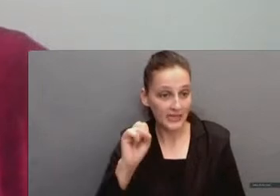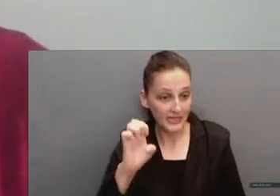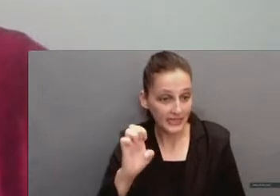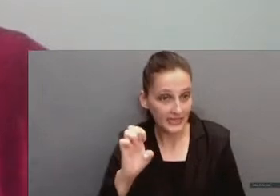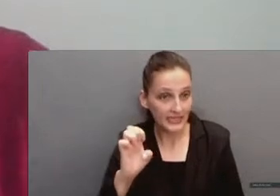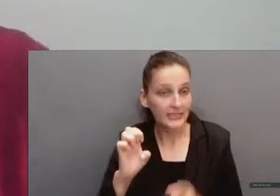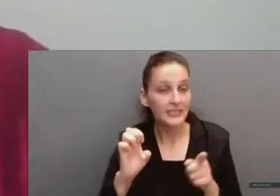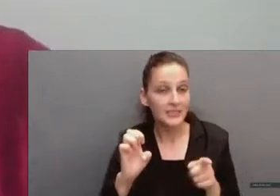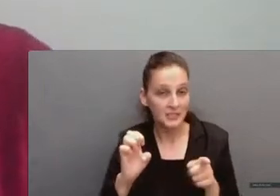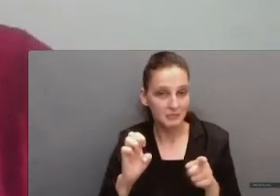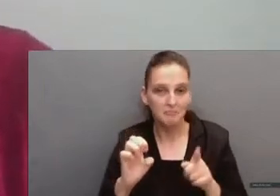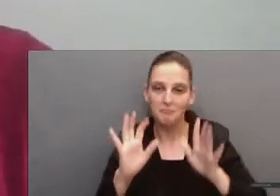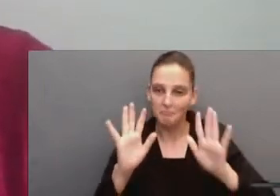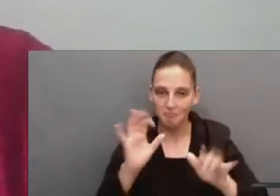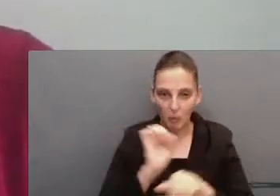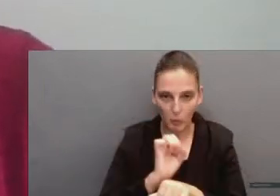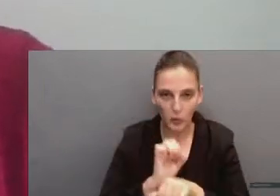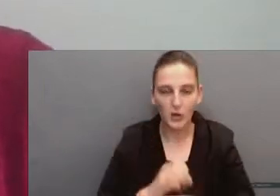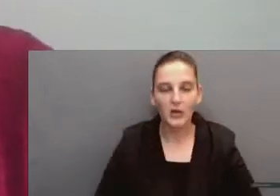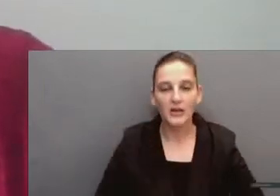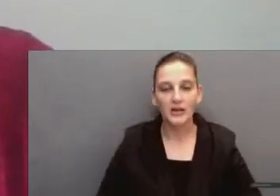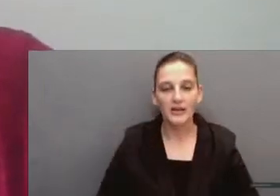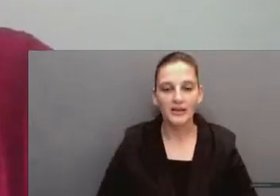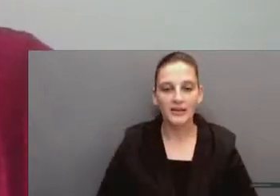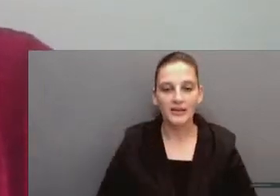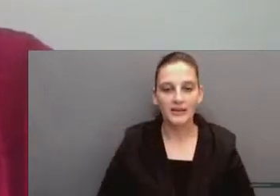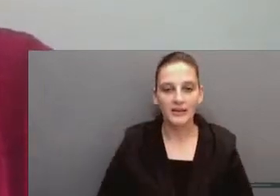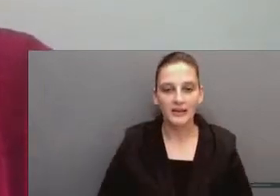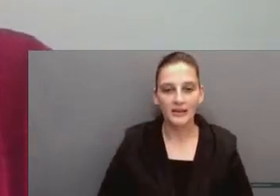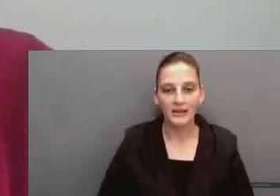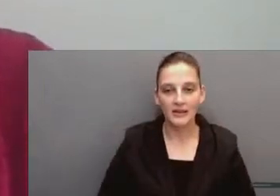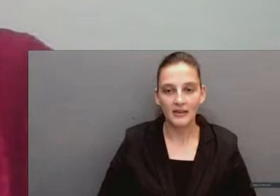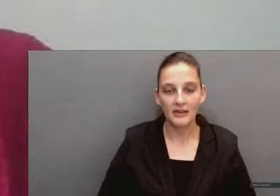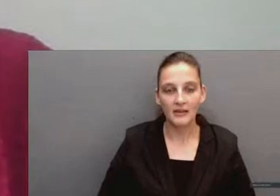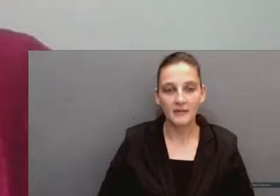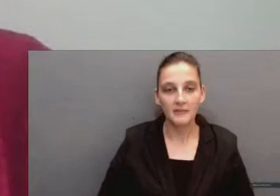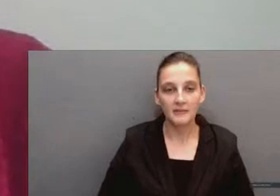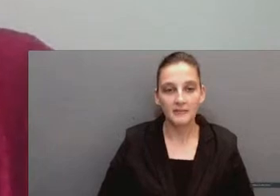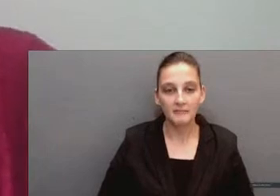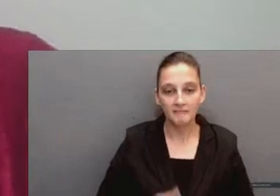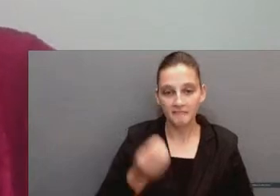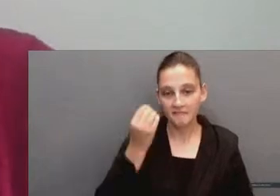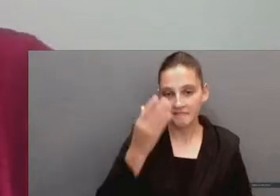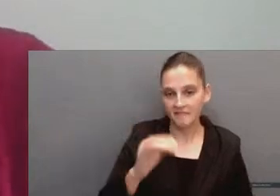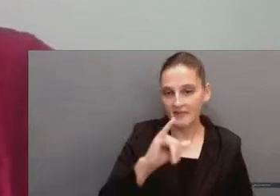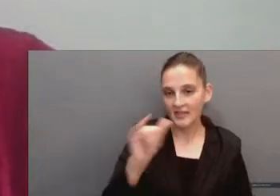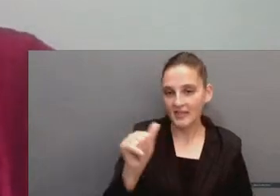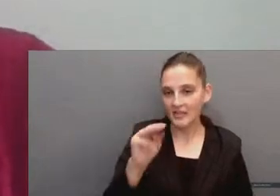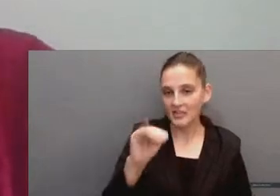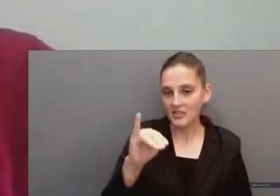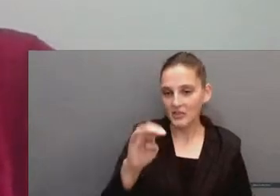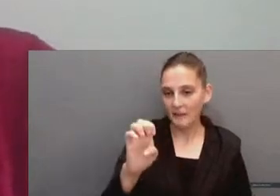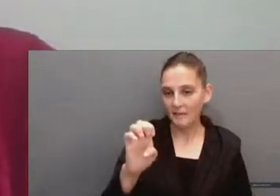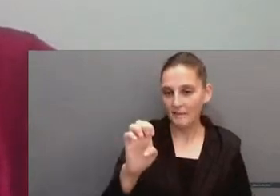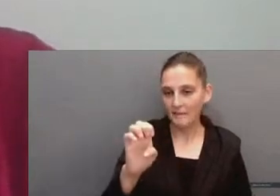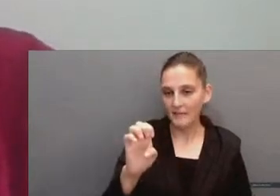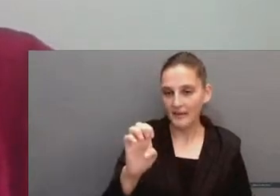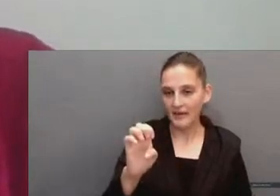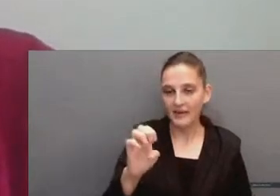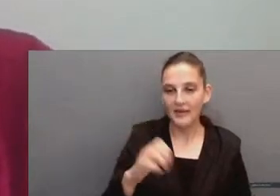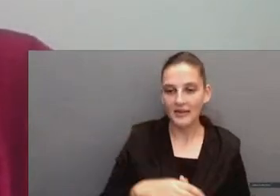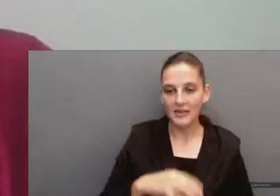done amazing work. I'm very happy to also mention that we have Jamie, who stepped in the middle of